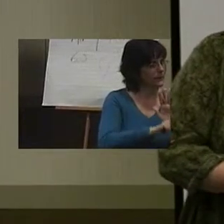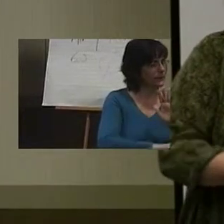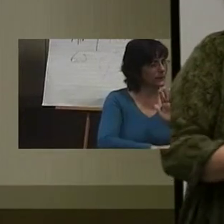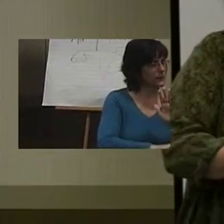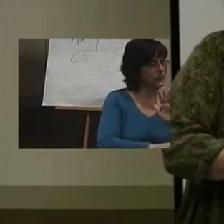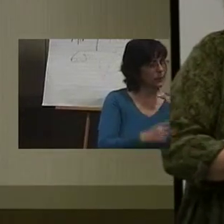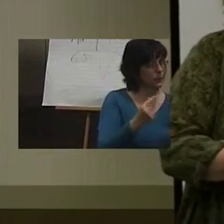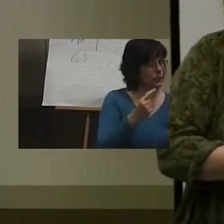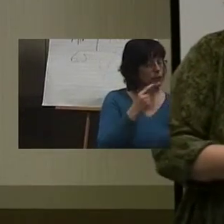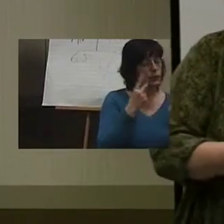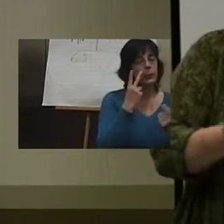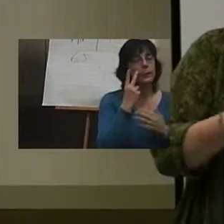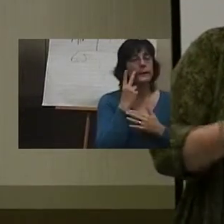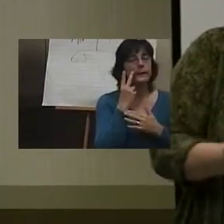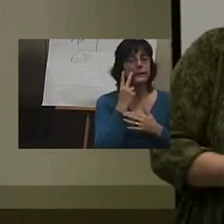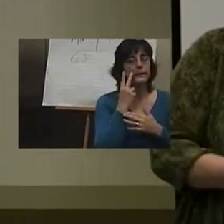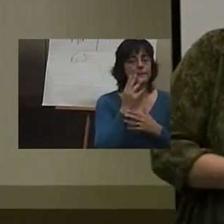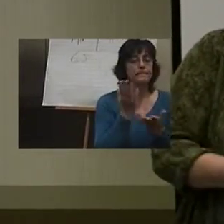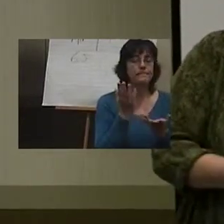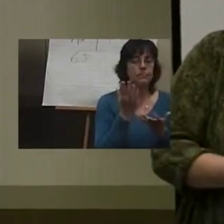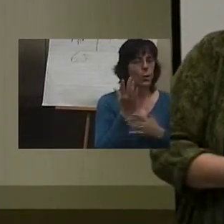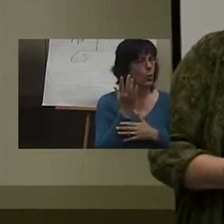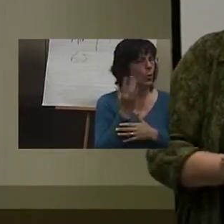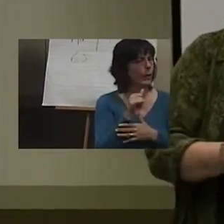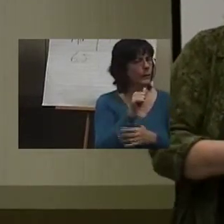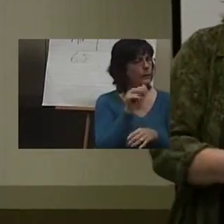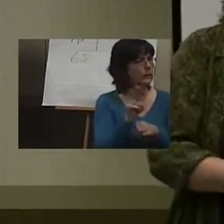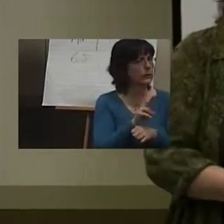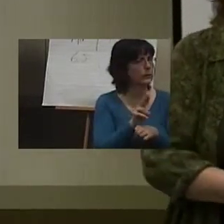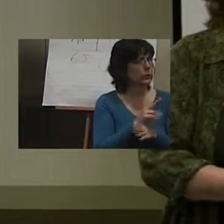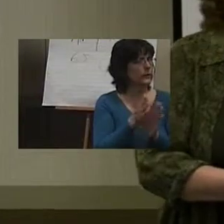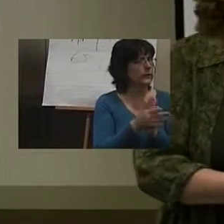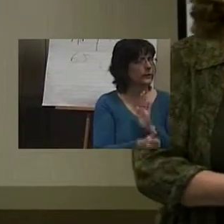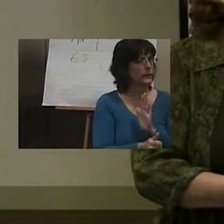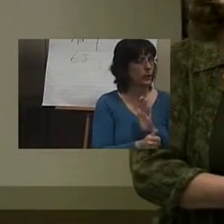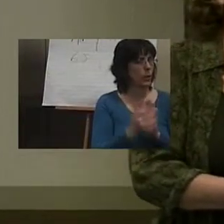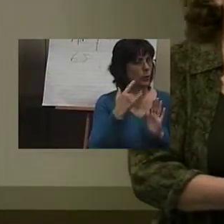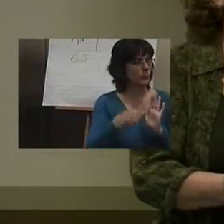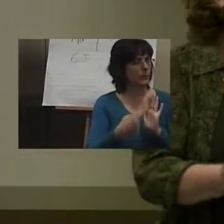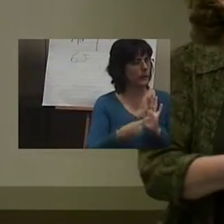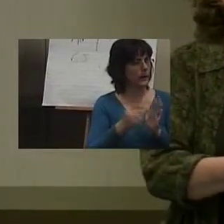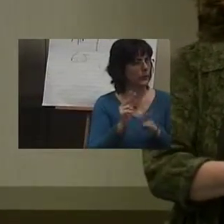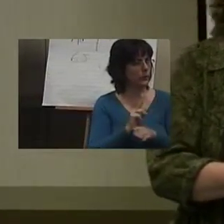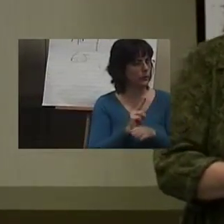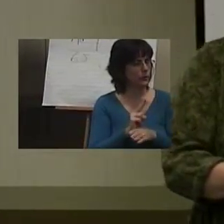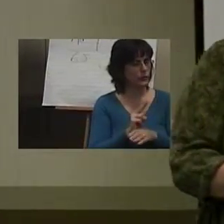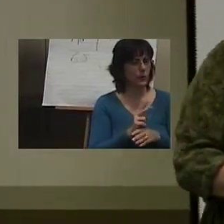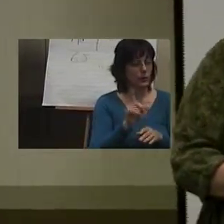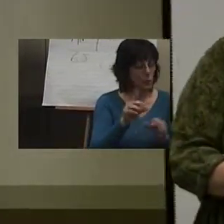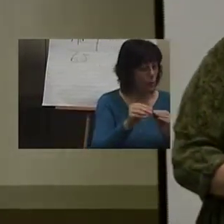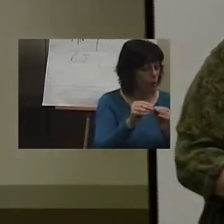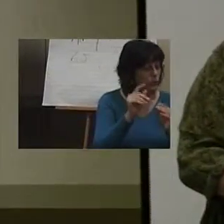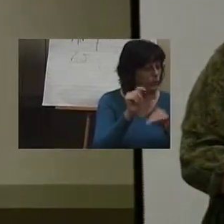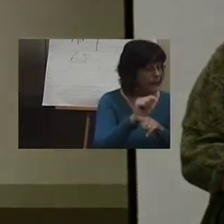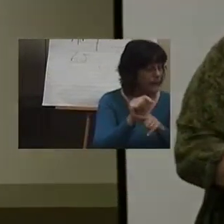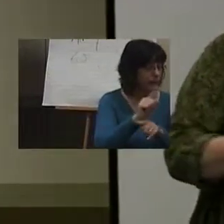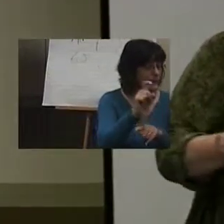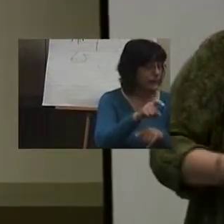we take a look at why they're not using the skill. Why are they sometimes using the skill? Do they need additional